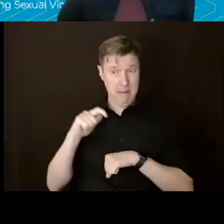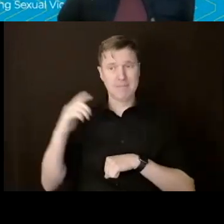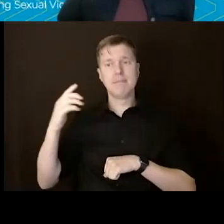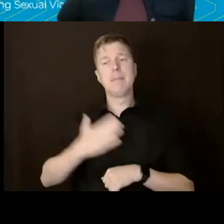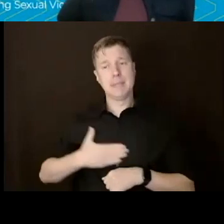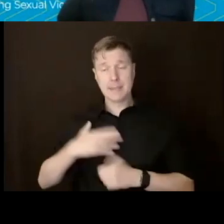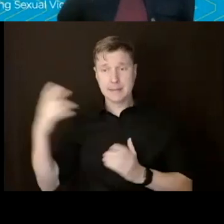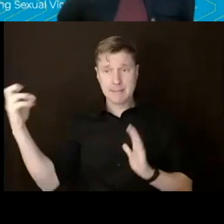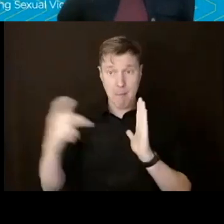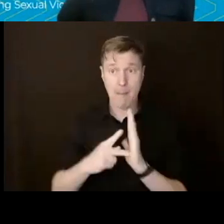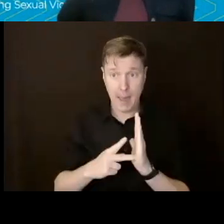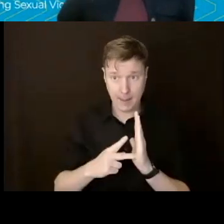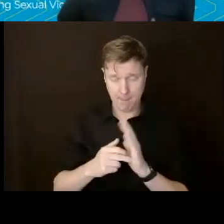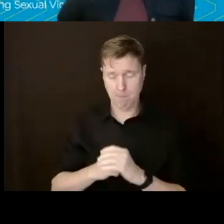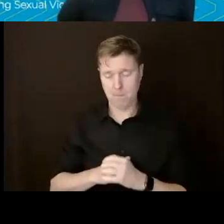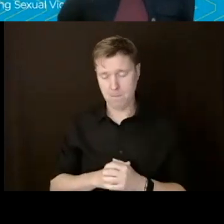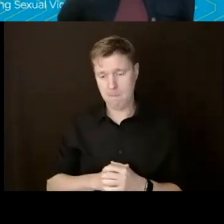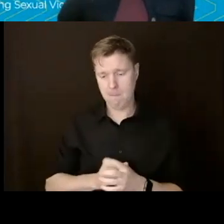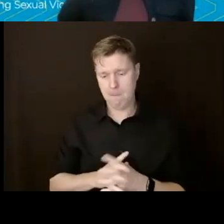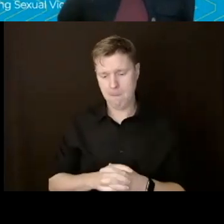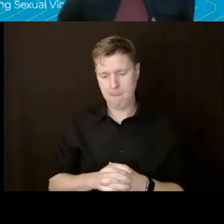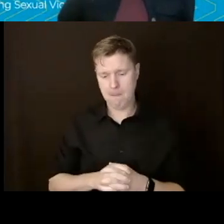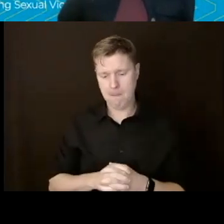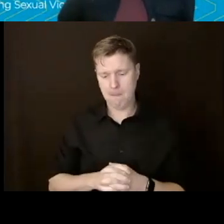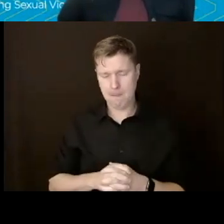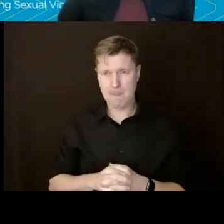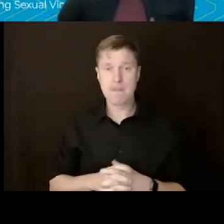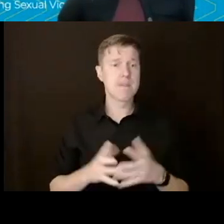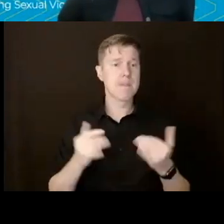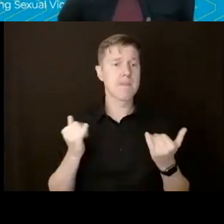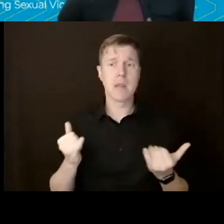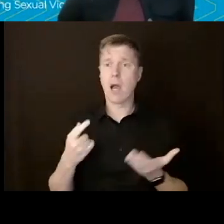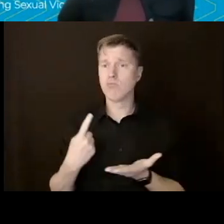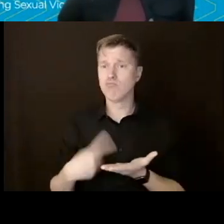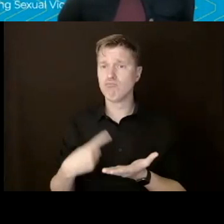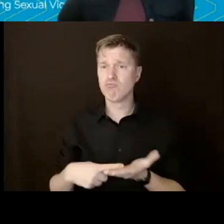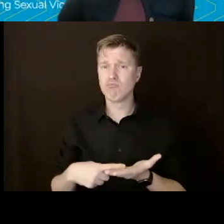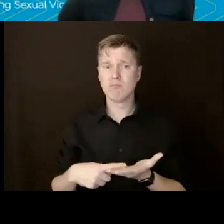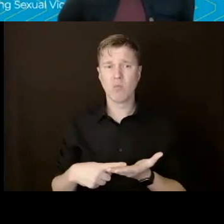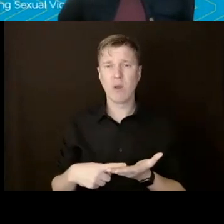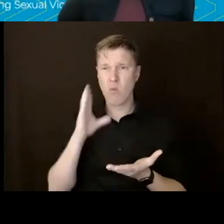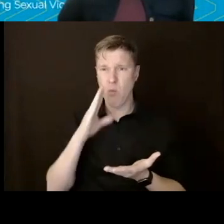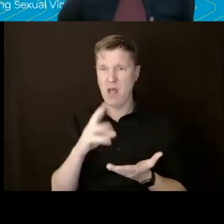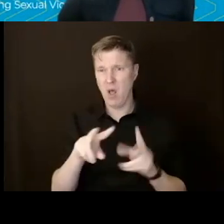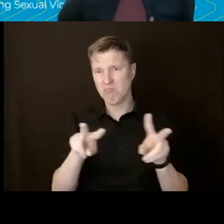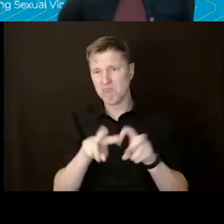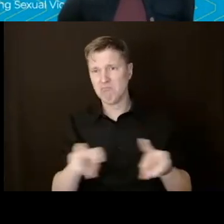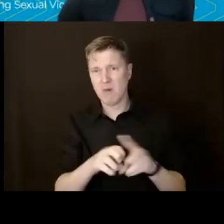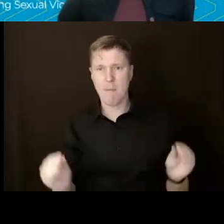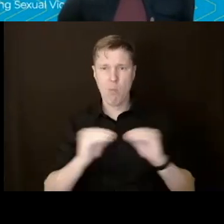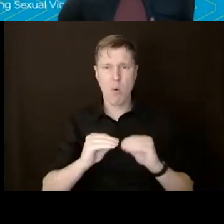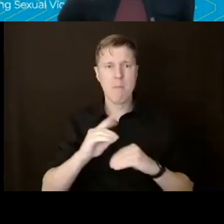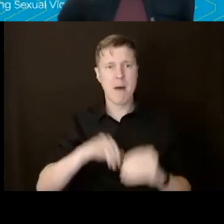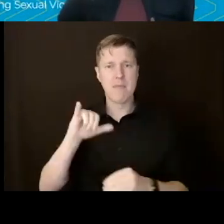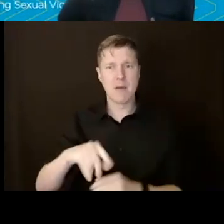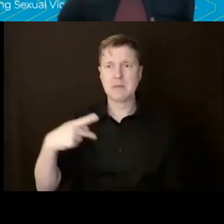us. And I'm going to move into a little bit of an exploration of patterns. Patterns are an important way